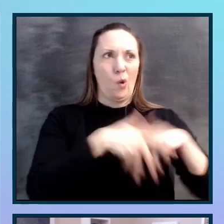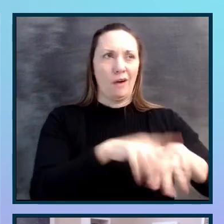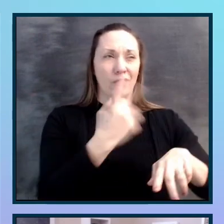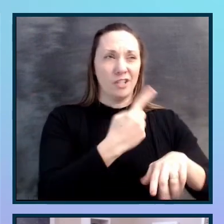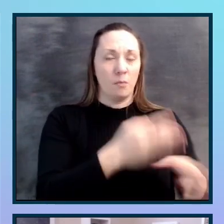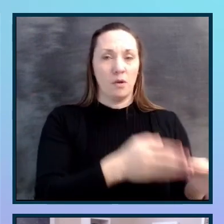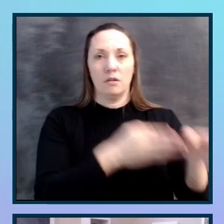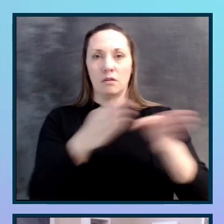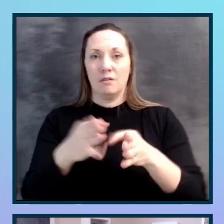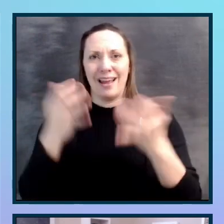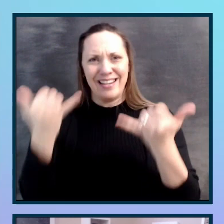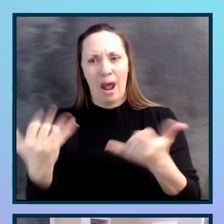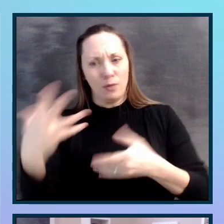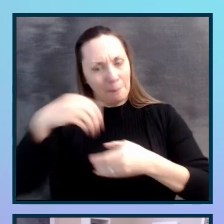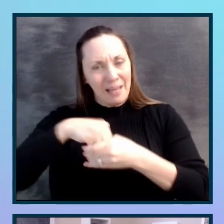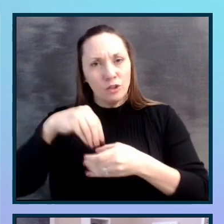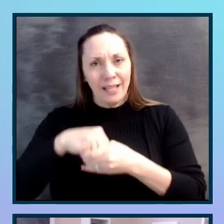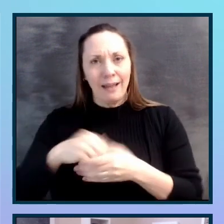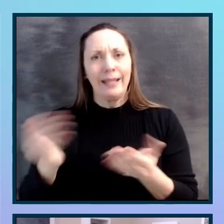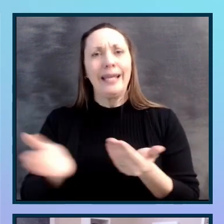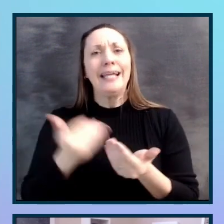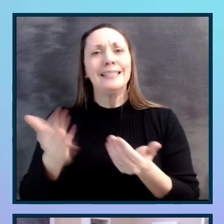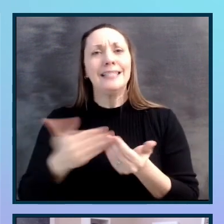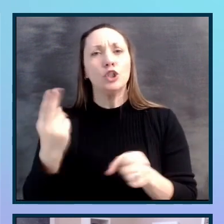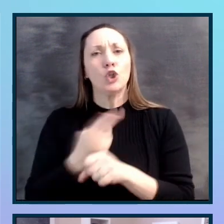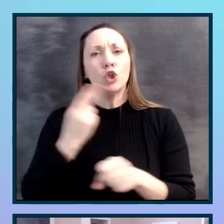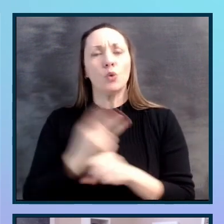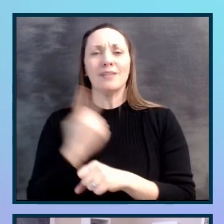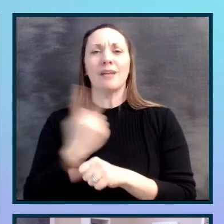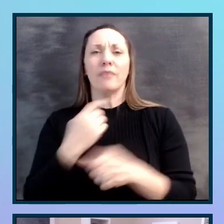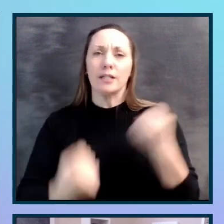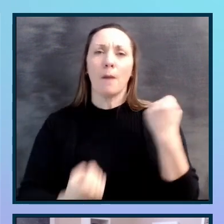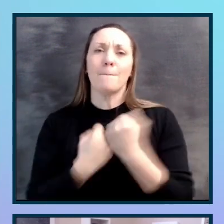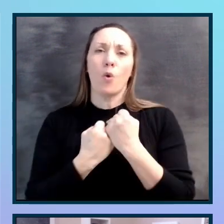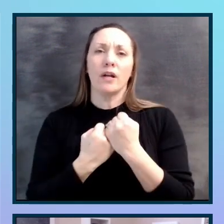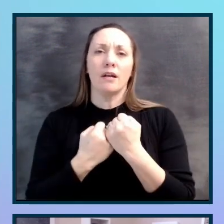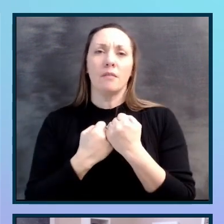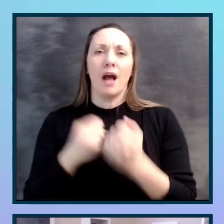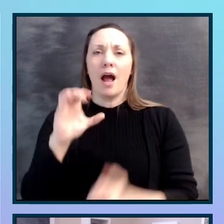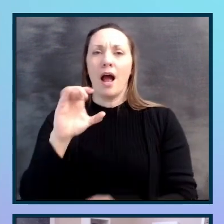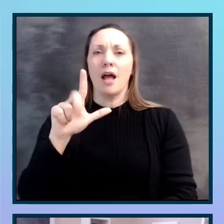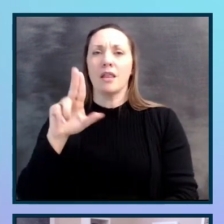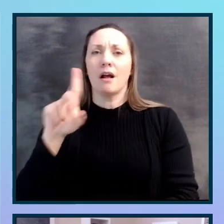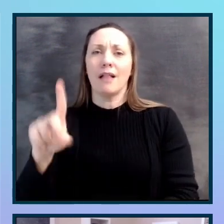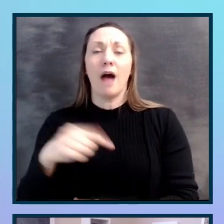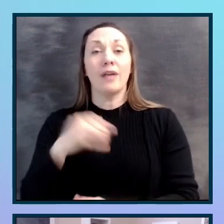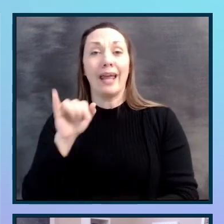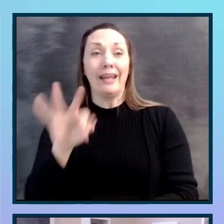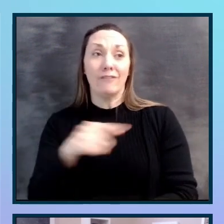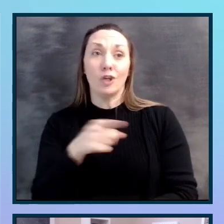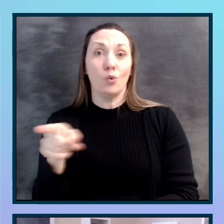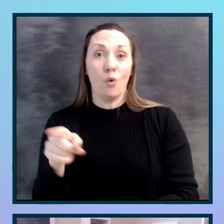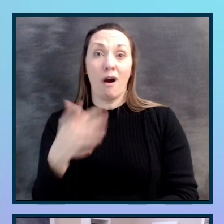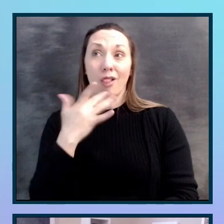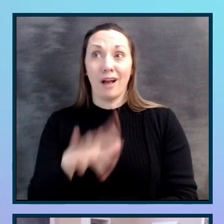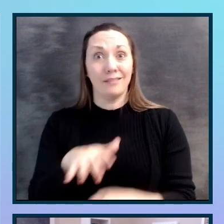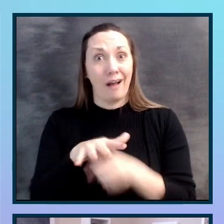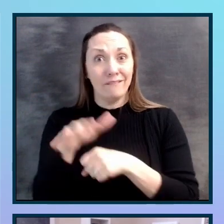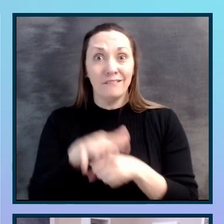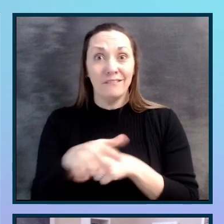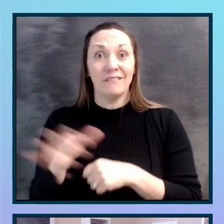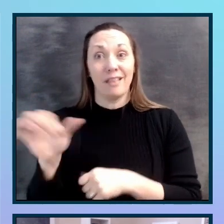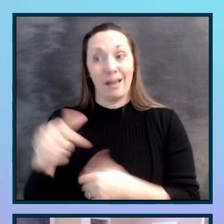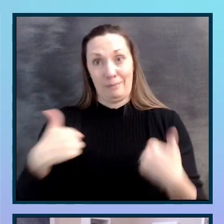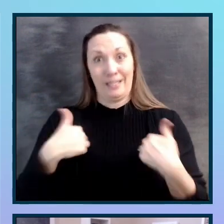something that is built in, to something that is easy to use, to something that is supported by the cloud. And if you are lucky enough,